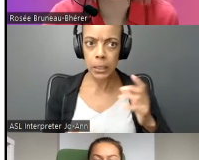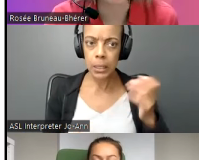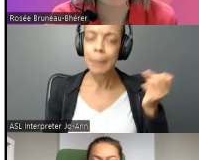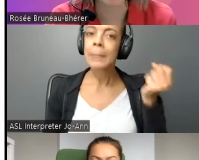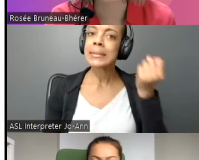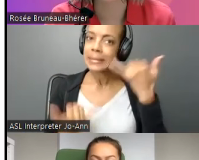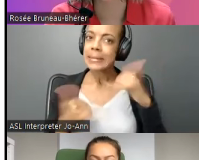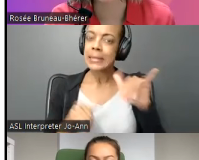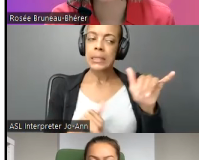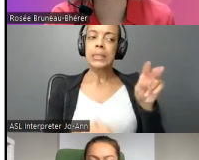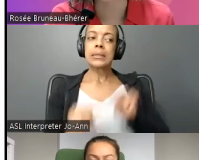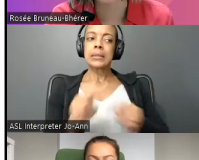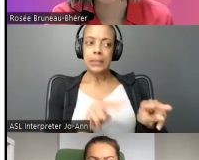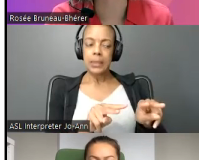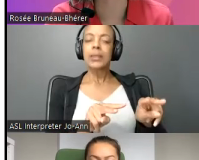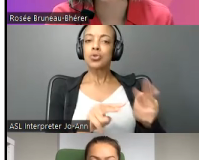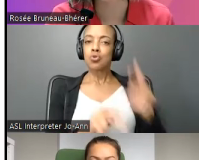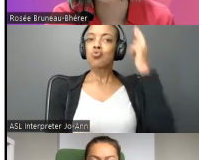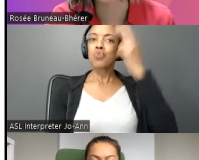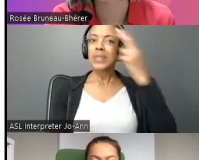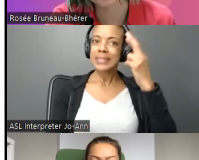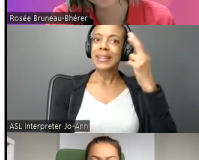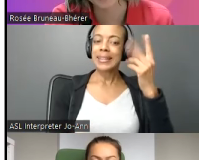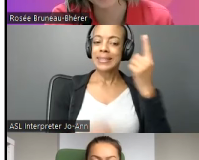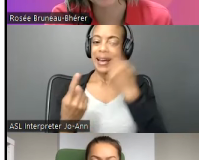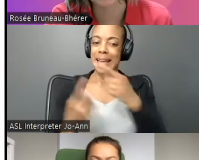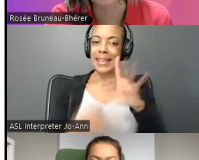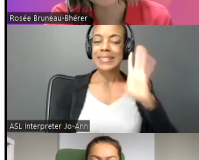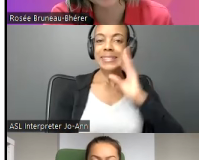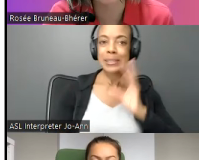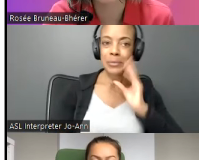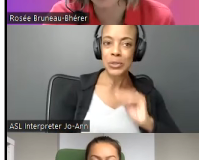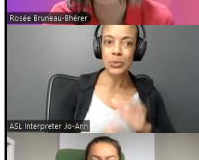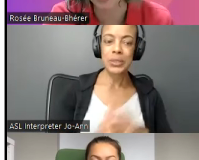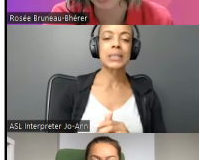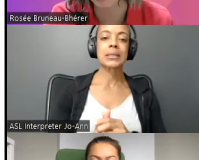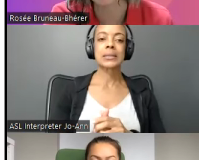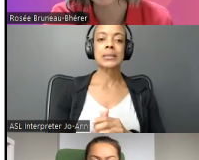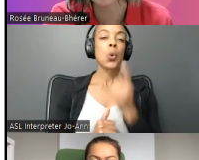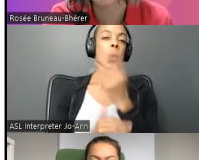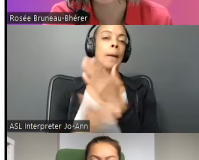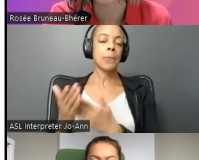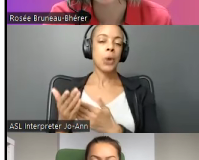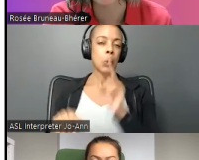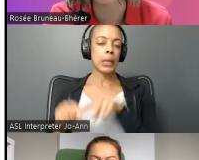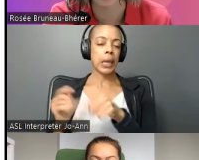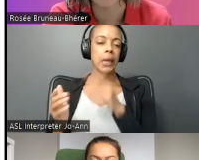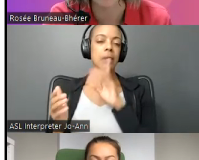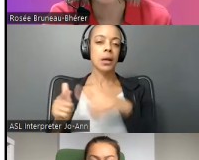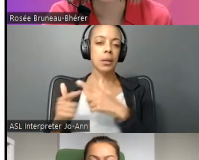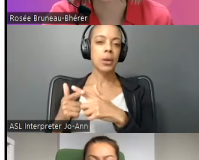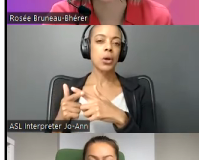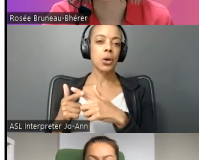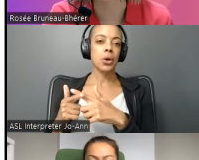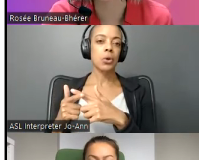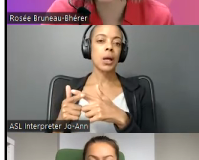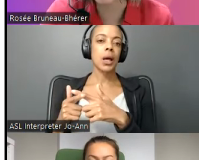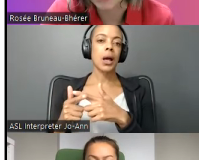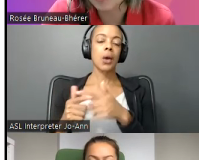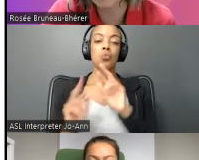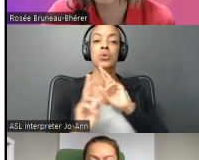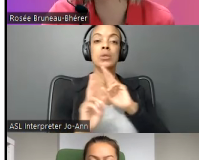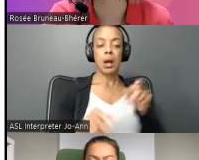him. Yes, and unfortunately, that's a block we won't be able to talk about, which is how affects can be managed.